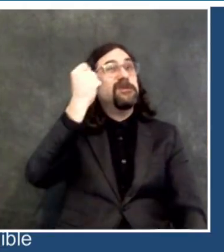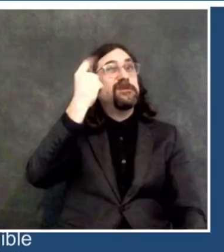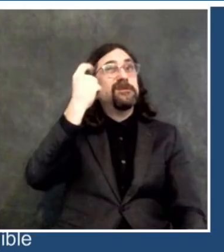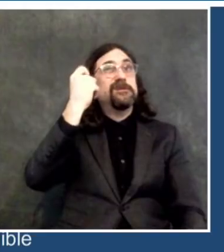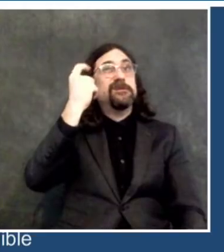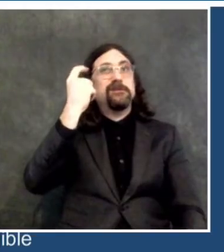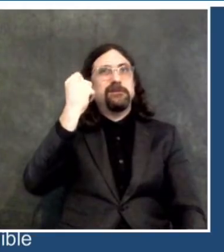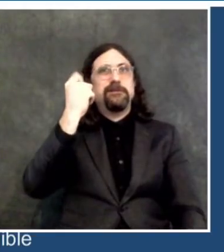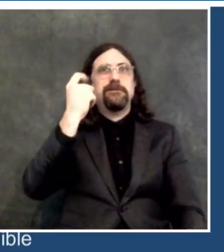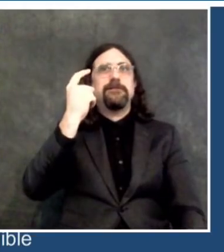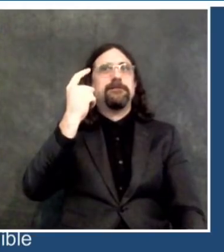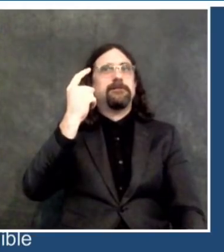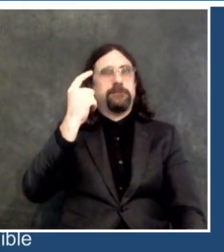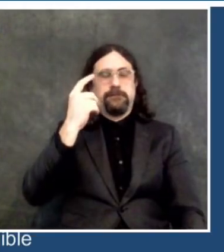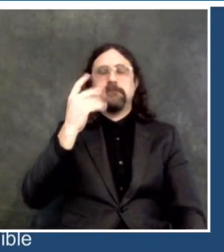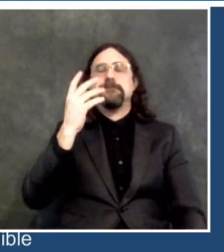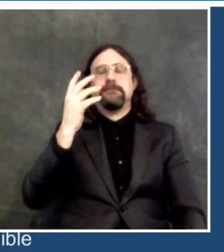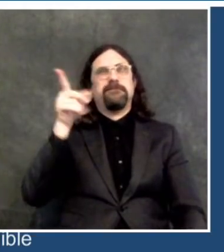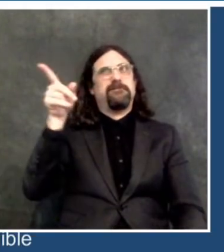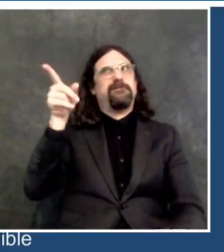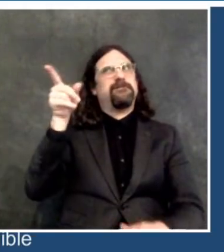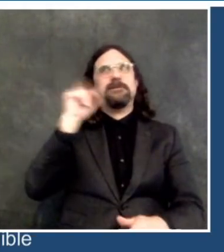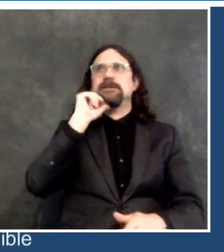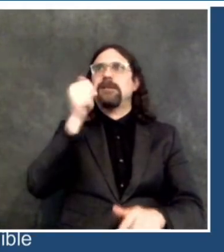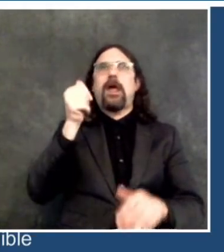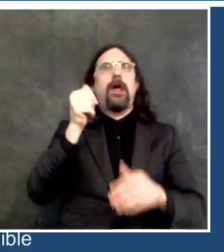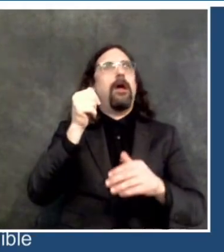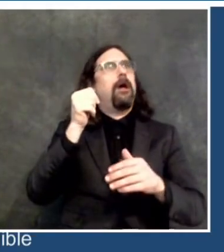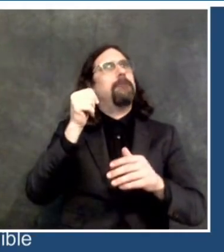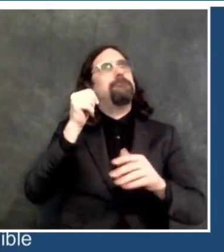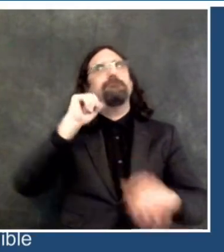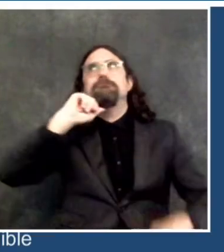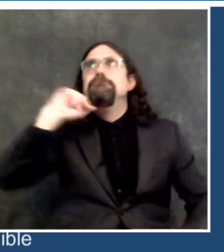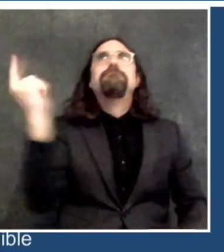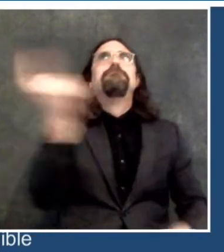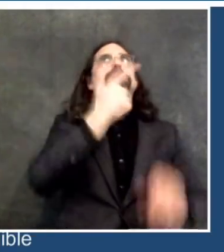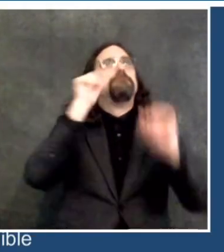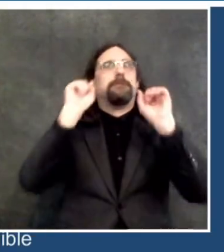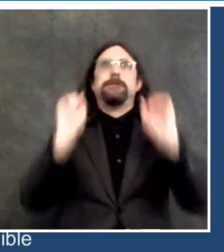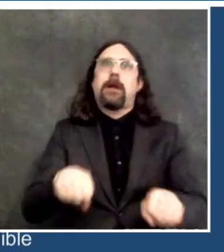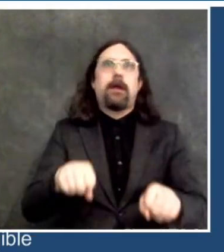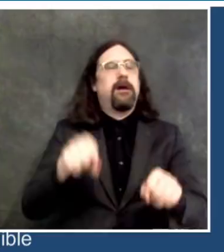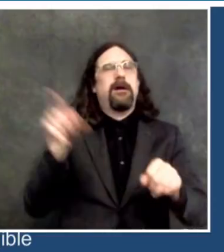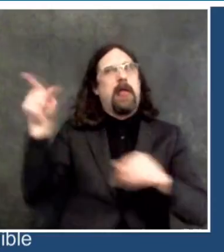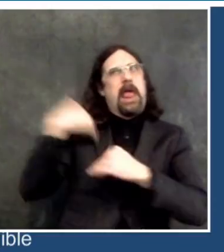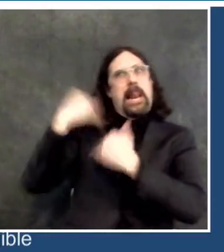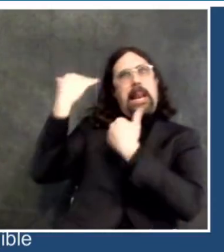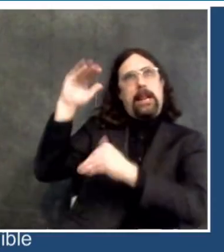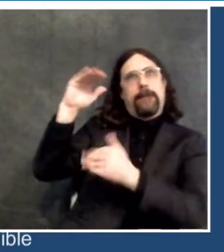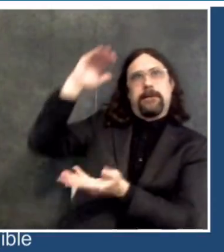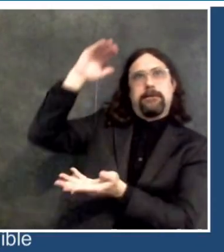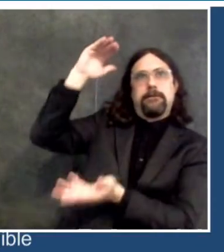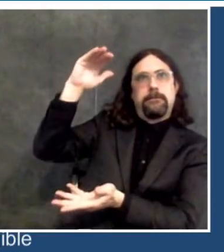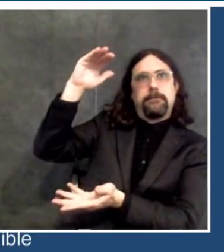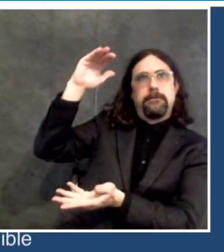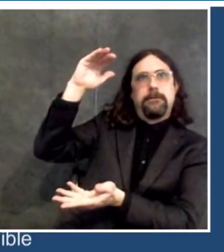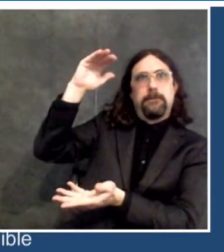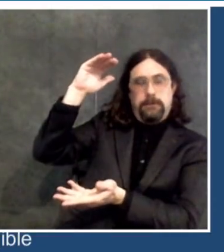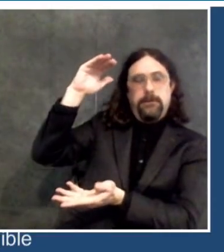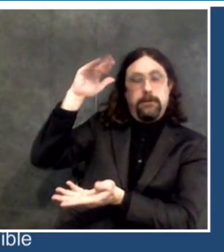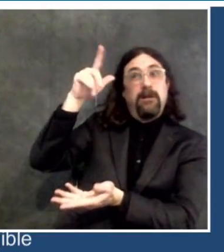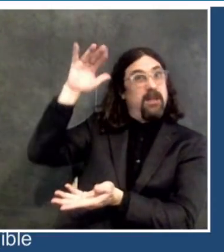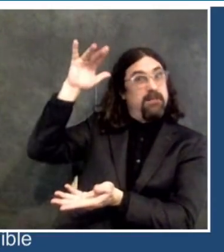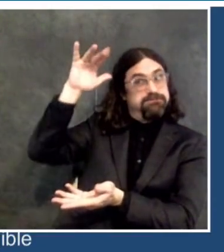first served. Therefore, you need to apply as early in the morning tomorrow as possible. So New Yorkers, the early bird gets the worm